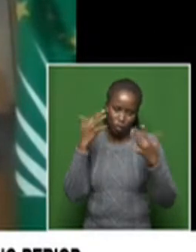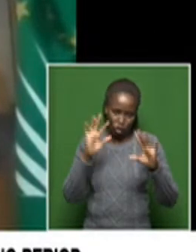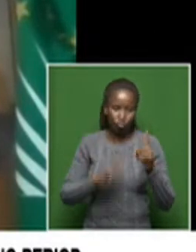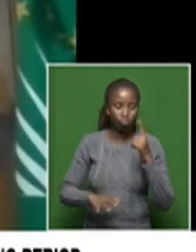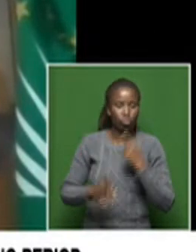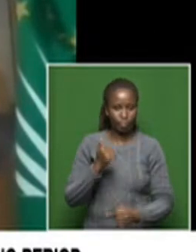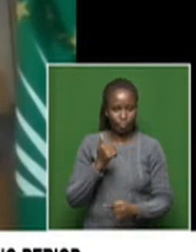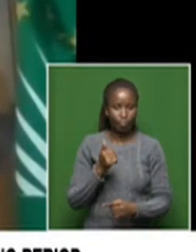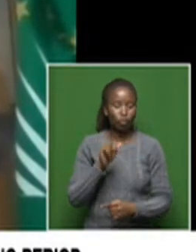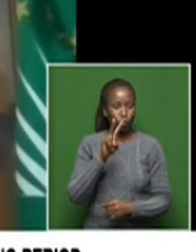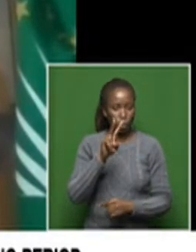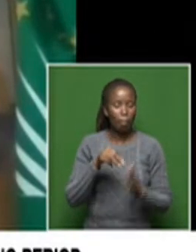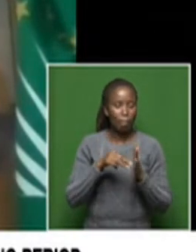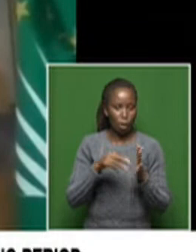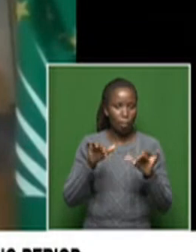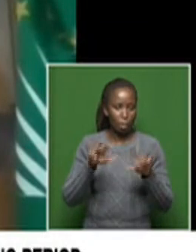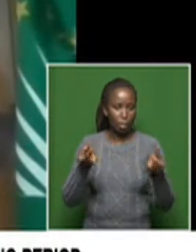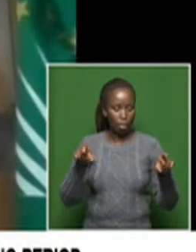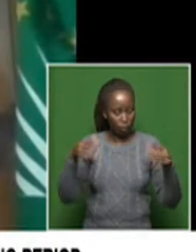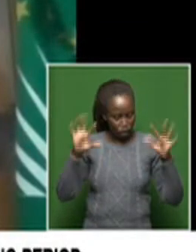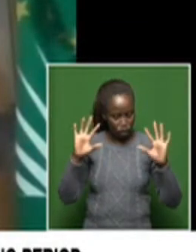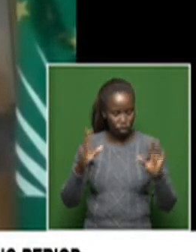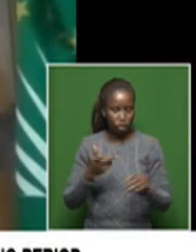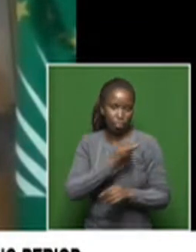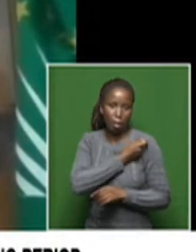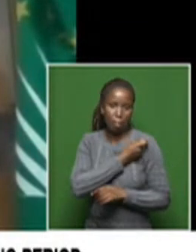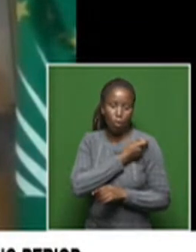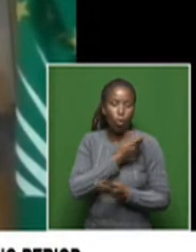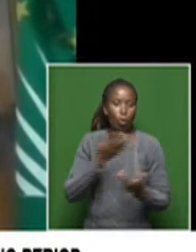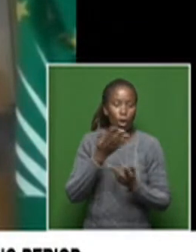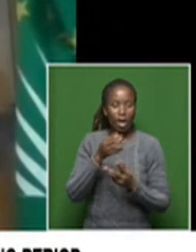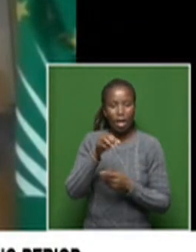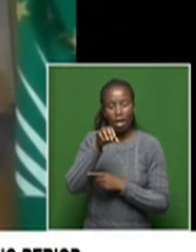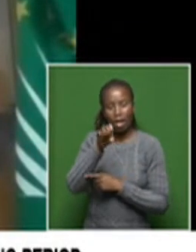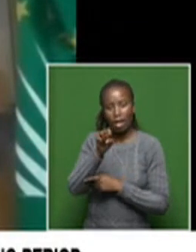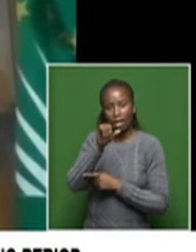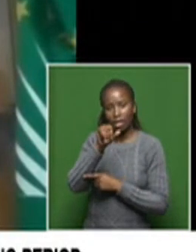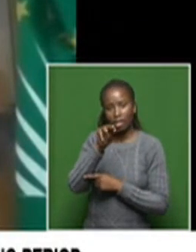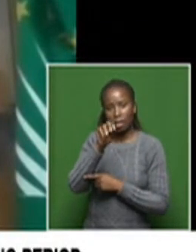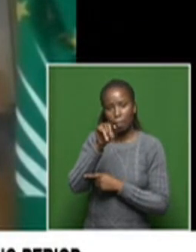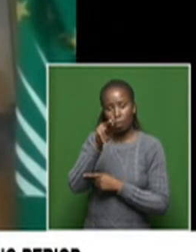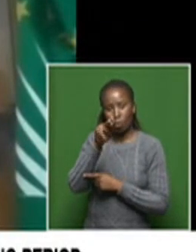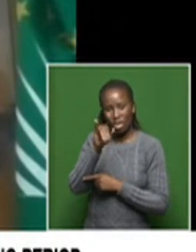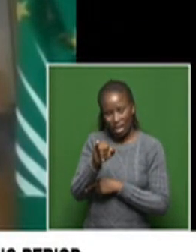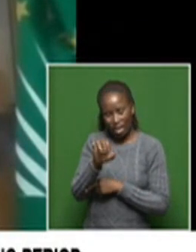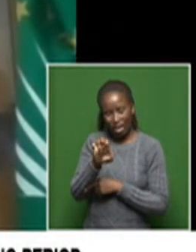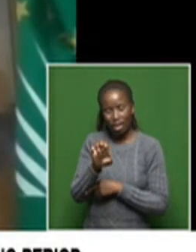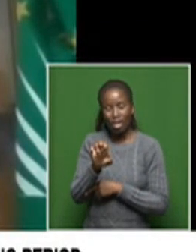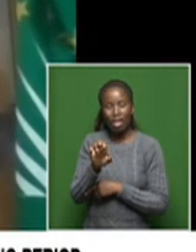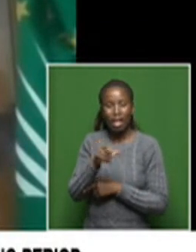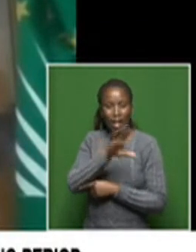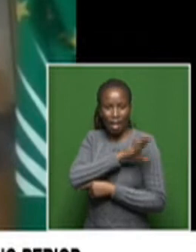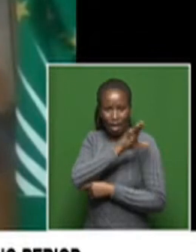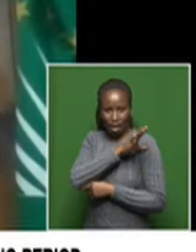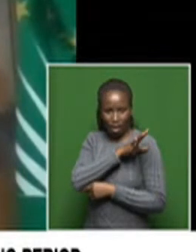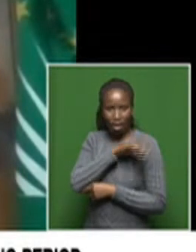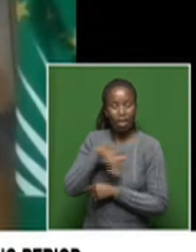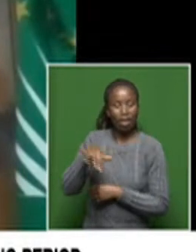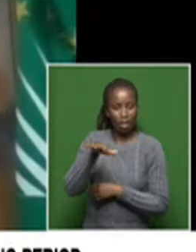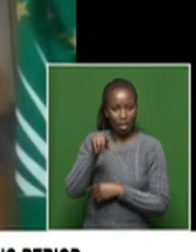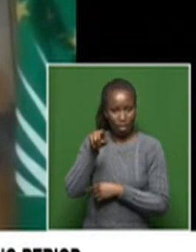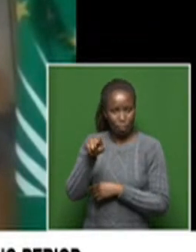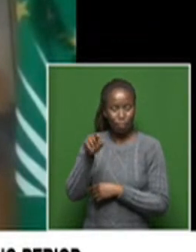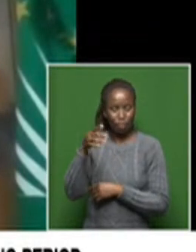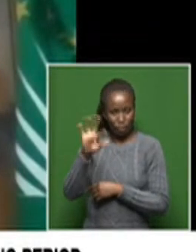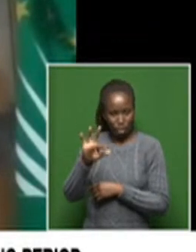mark that helped us at 10:31, was at Simunya Clinic in Western Area. So we were counting because we are monitoring live in